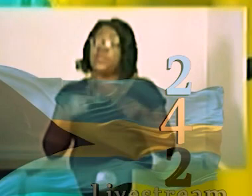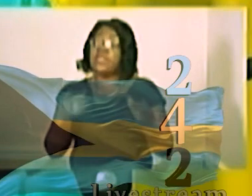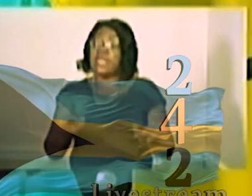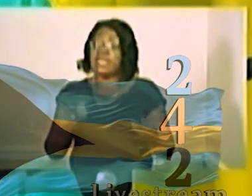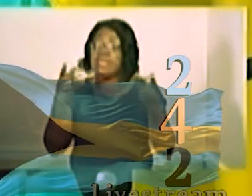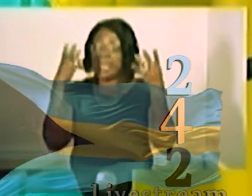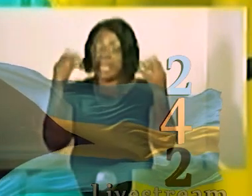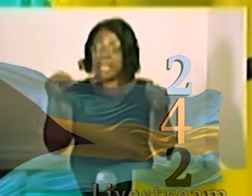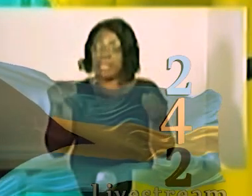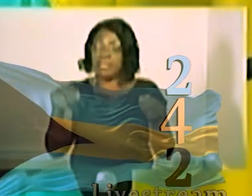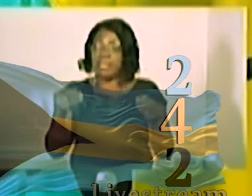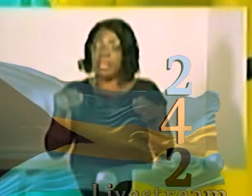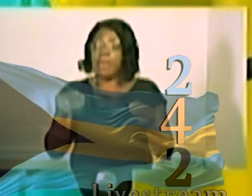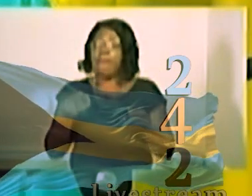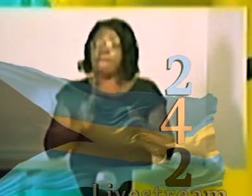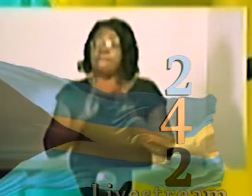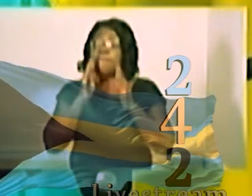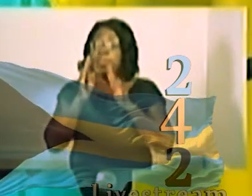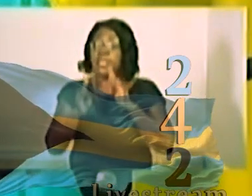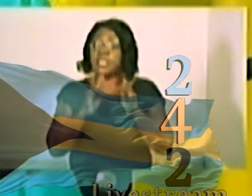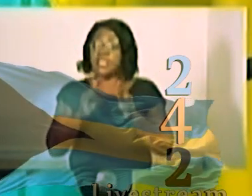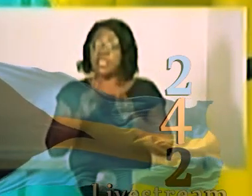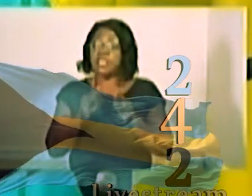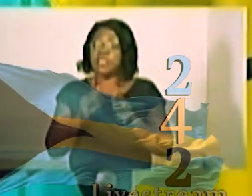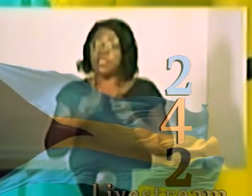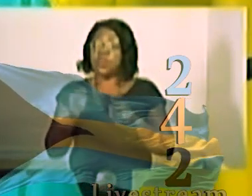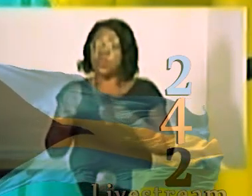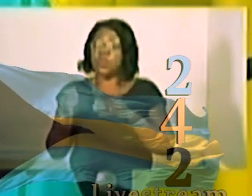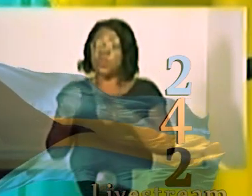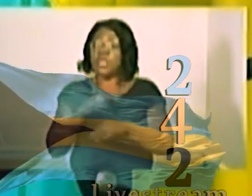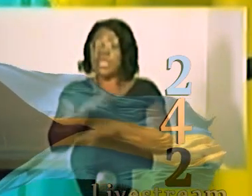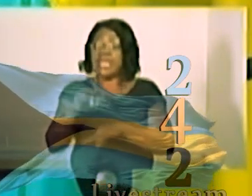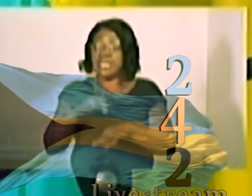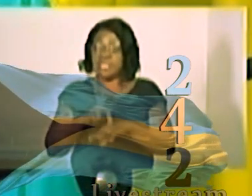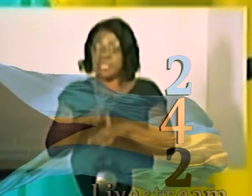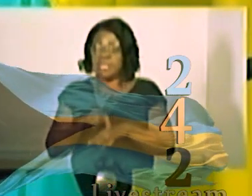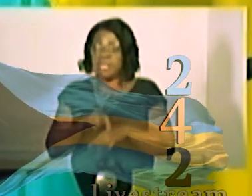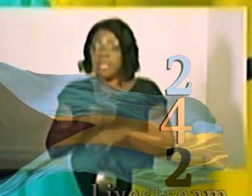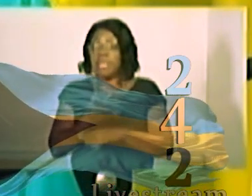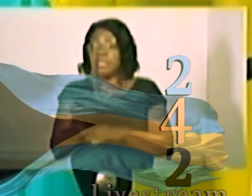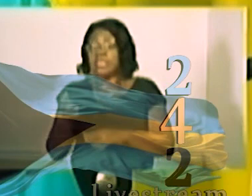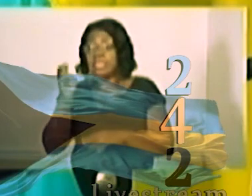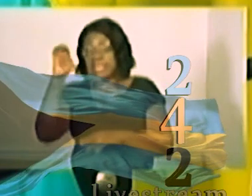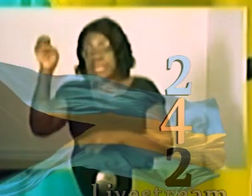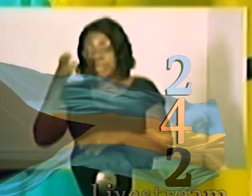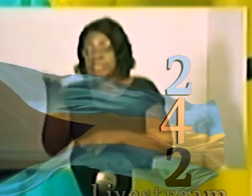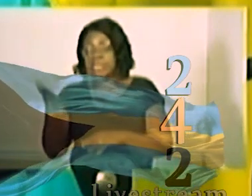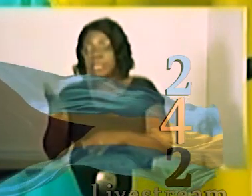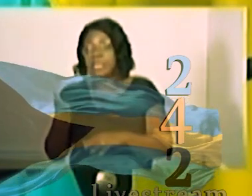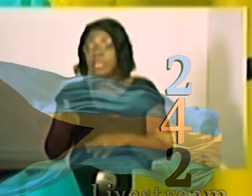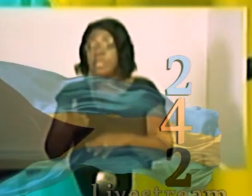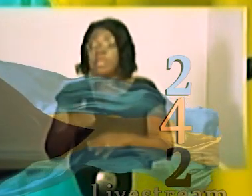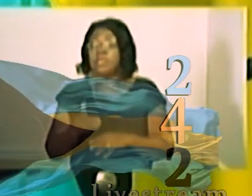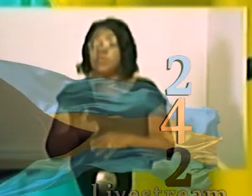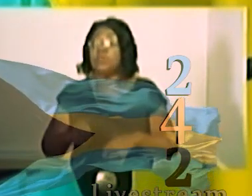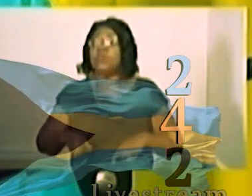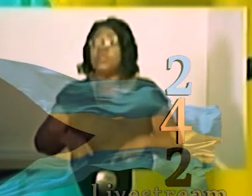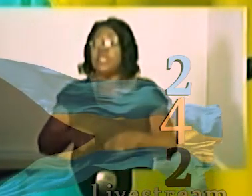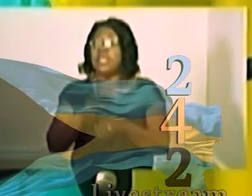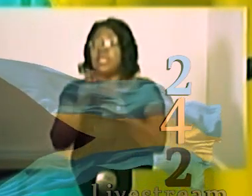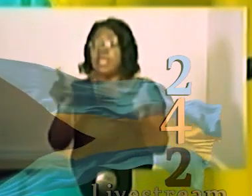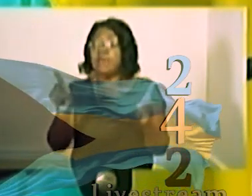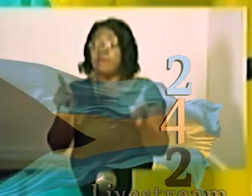nation. I think it would be appropriate that I'm here at this particular time, that I should deliver the health budget to the nation, after